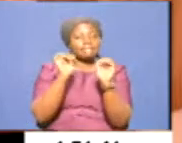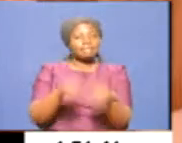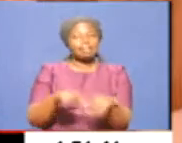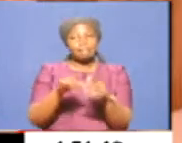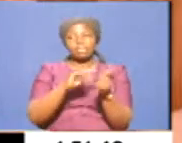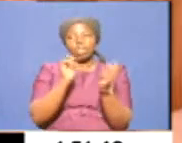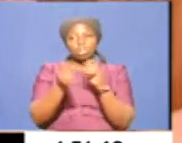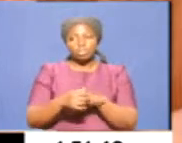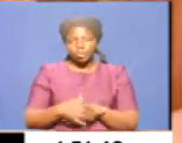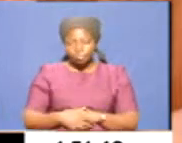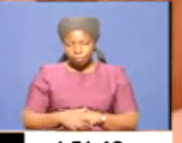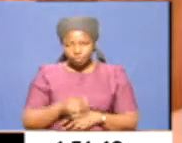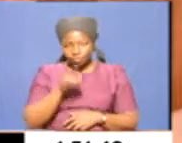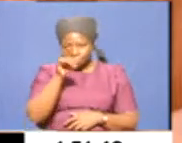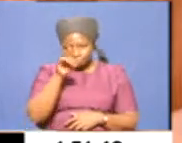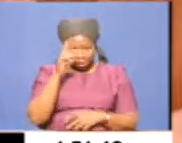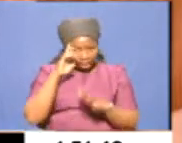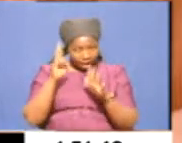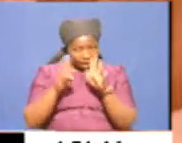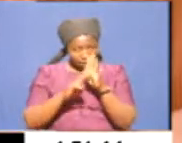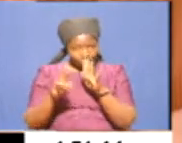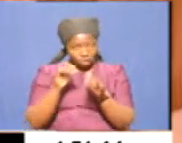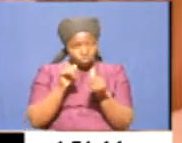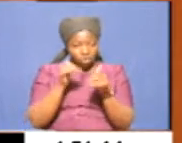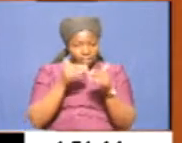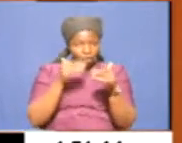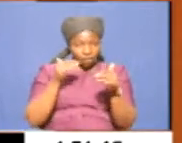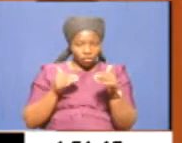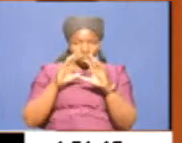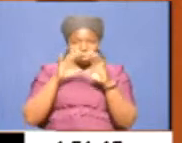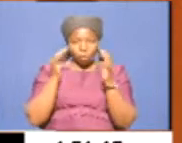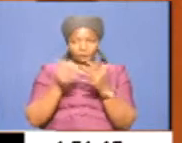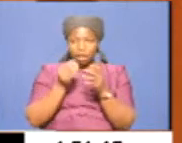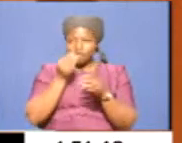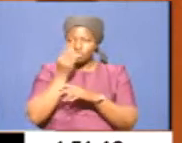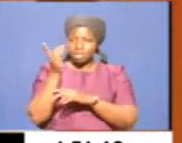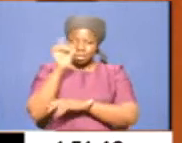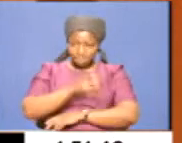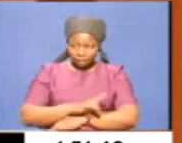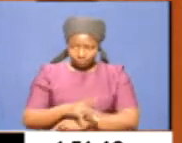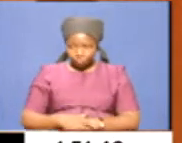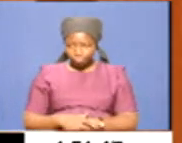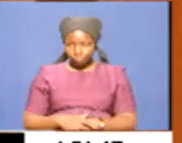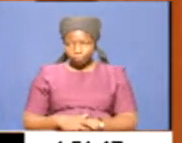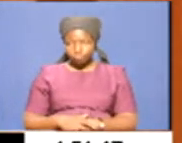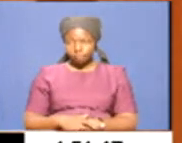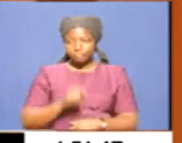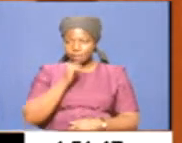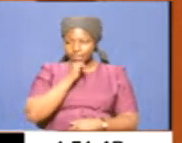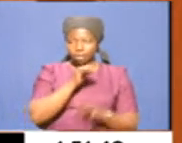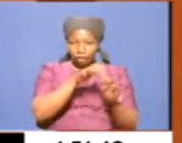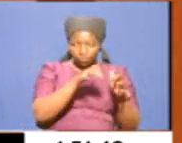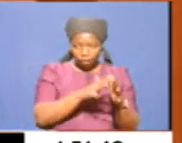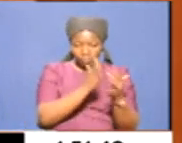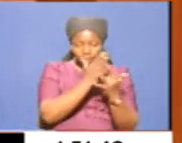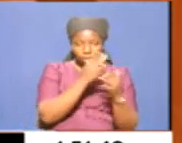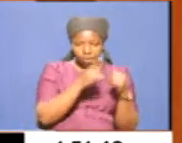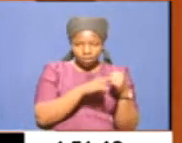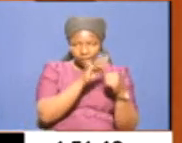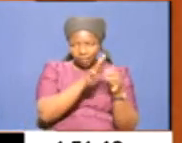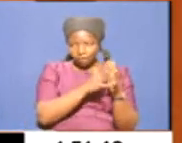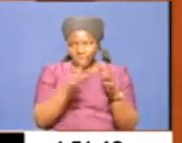What are your reflections ahead of the World Food Day? The average age of a farmer today is anywhere between 65 and 75 years